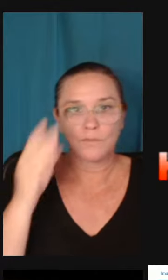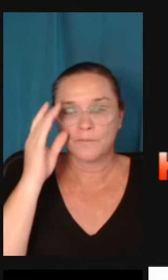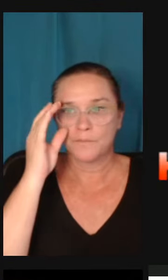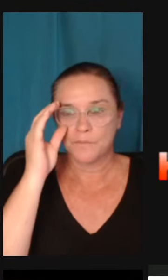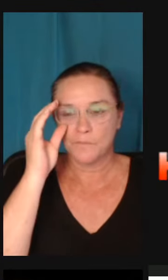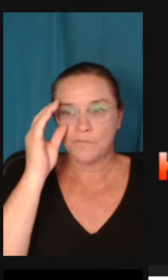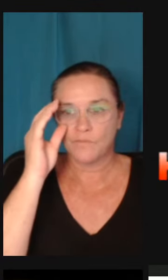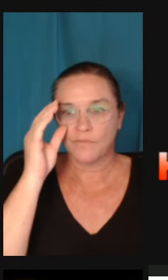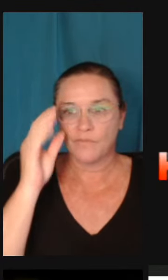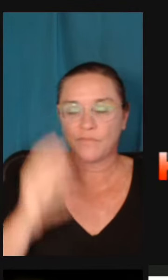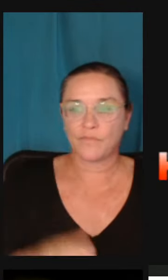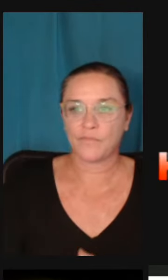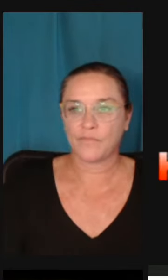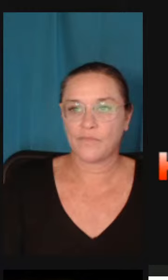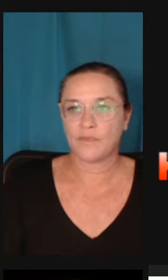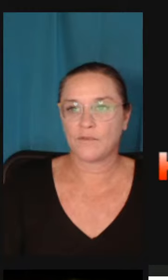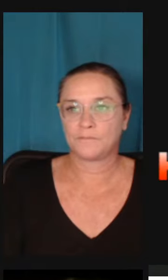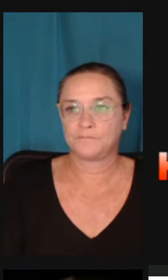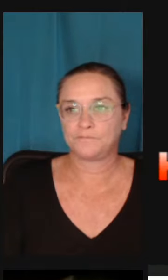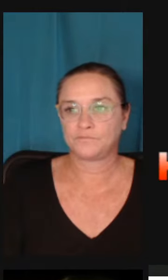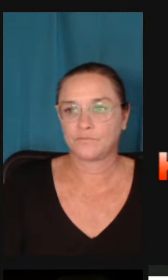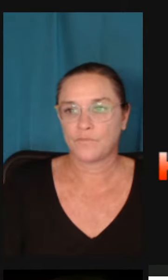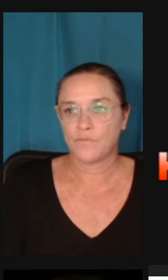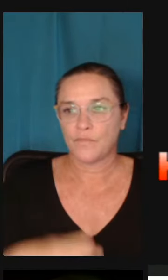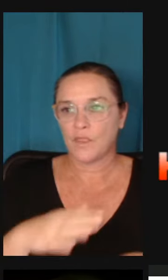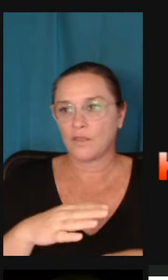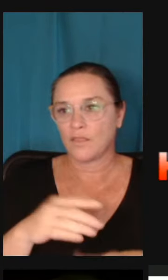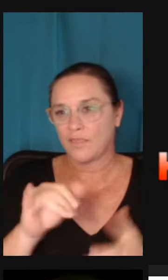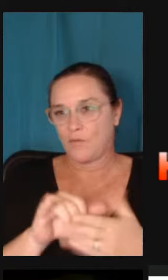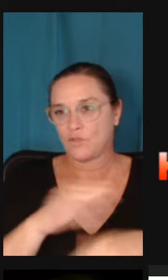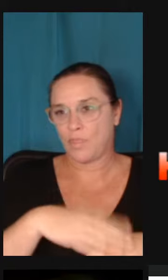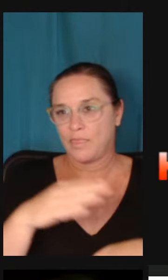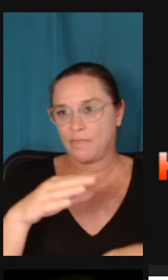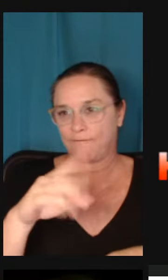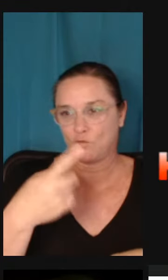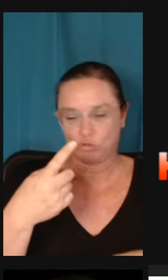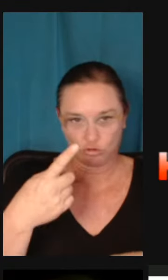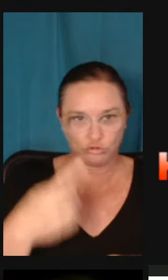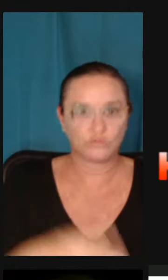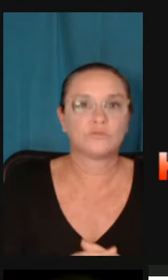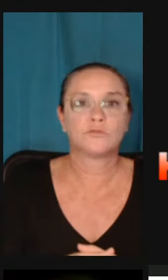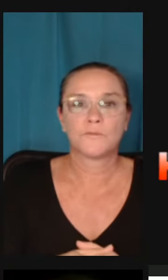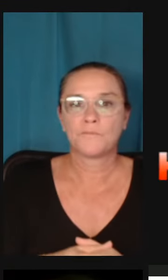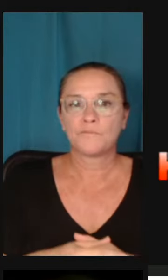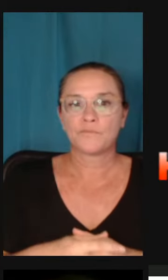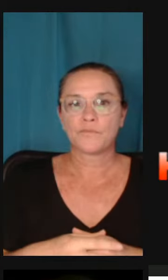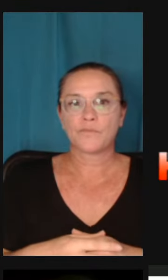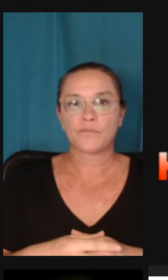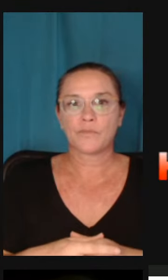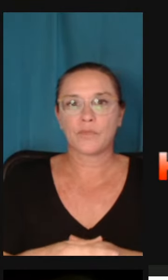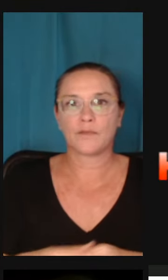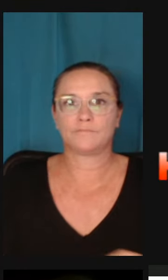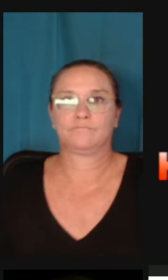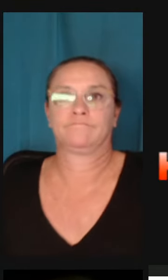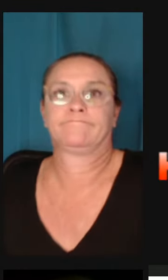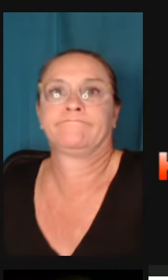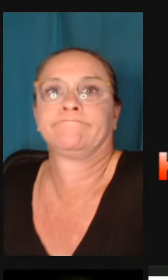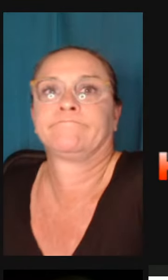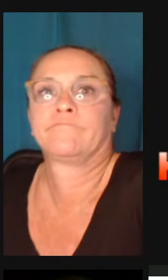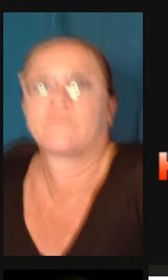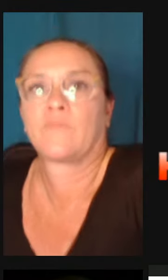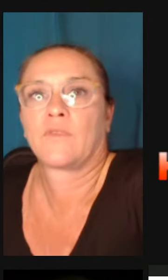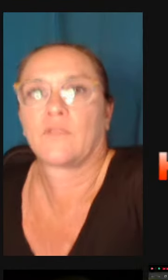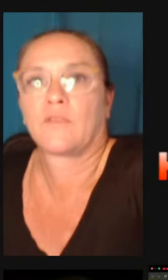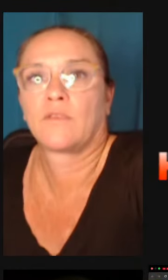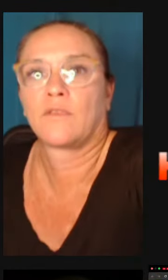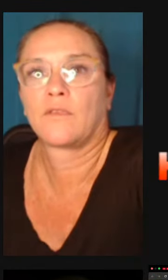particular capture on the first. But otherwise, that's what we're seeing here. And to zoom it out